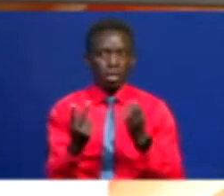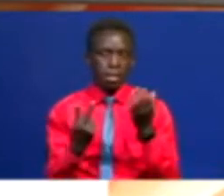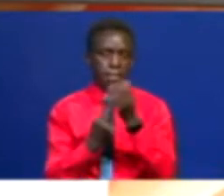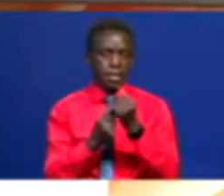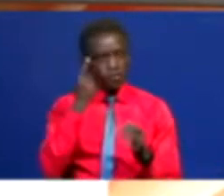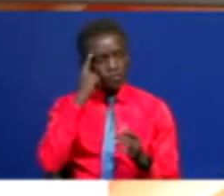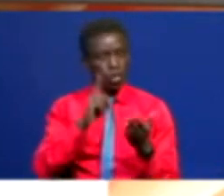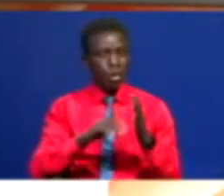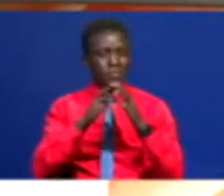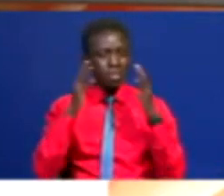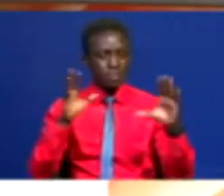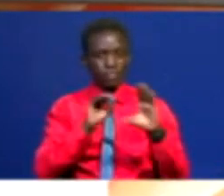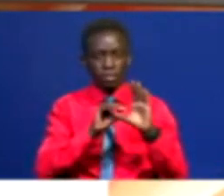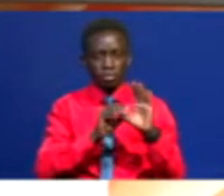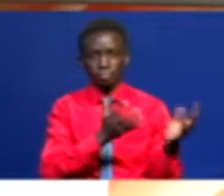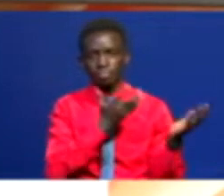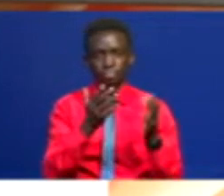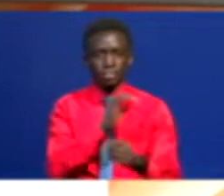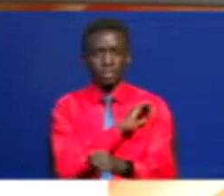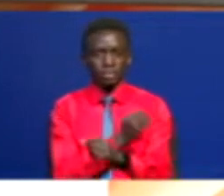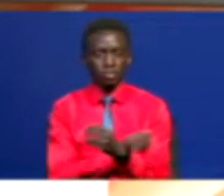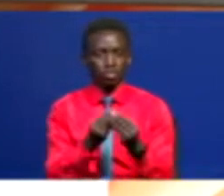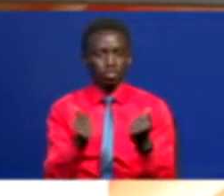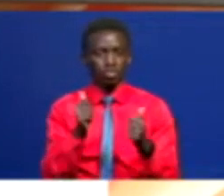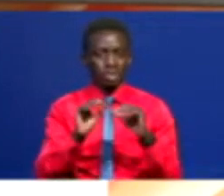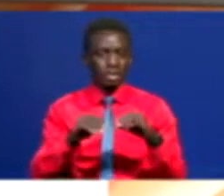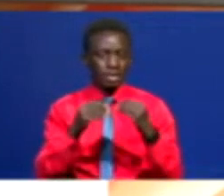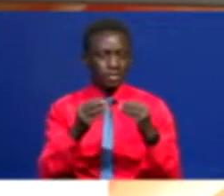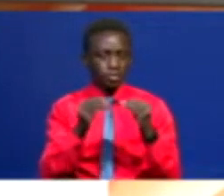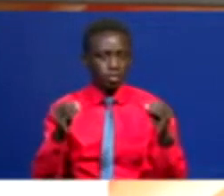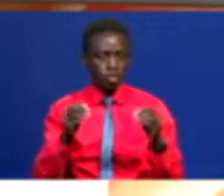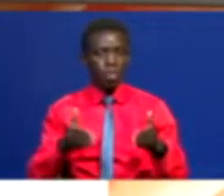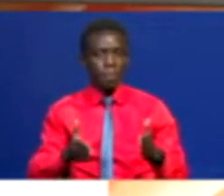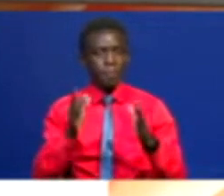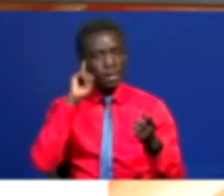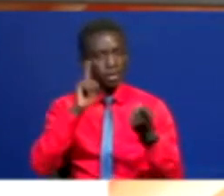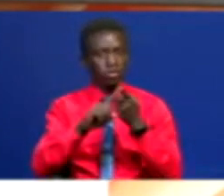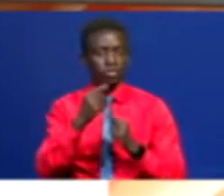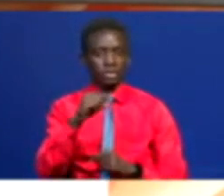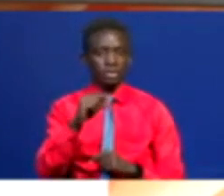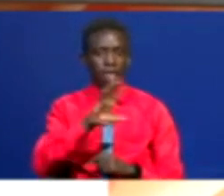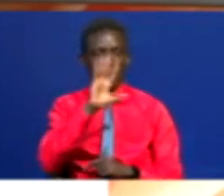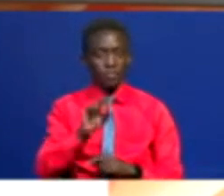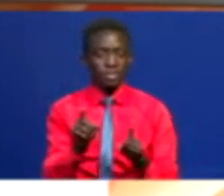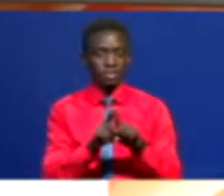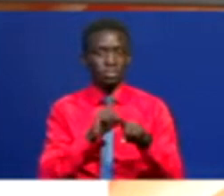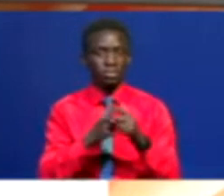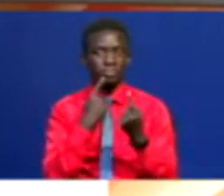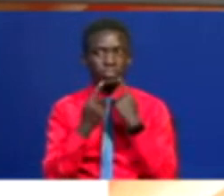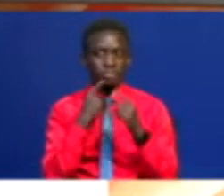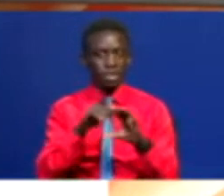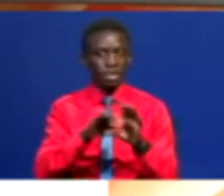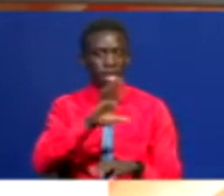investments in green energy solutions that provide a sustainable path towards greening Africa. Speaking on the sidelines of the Africa